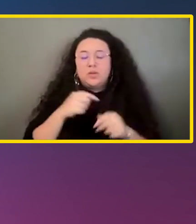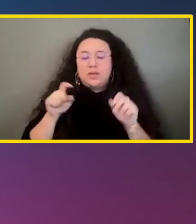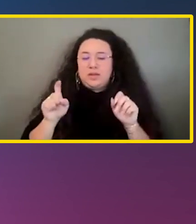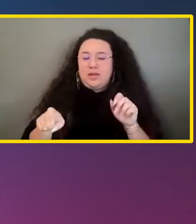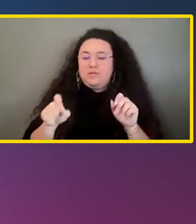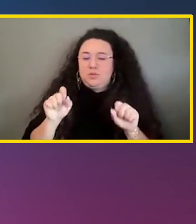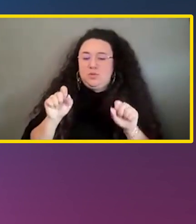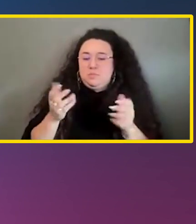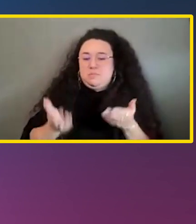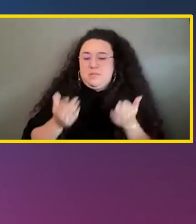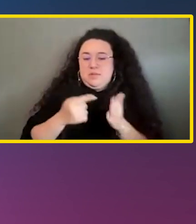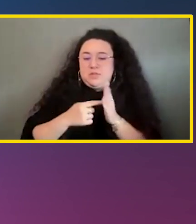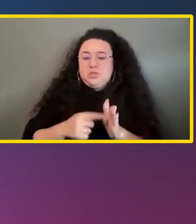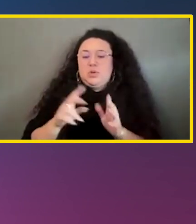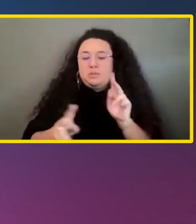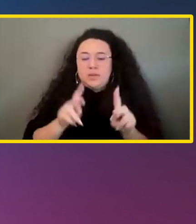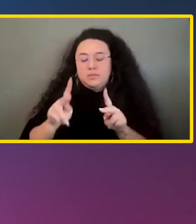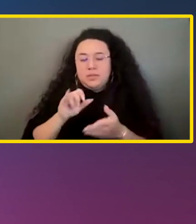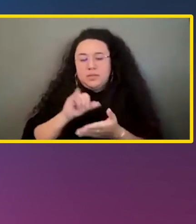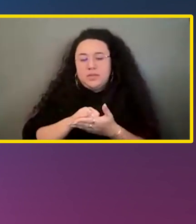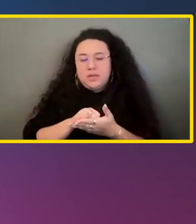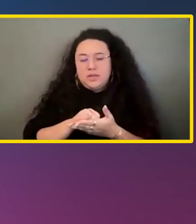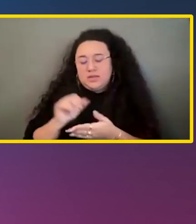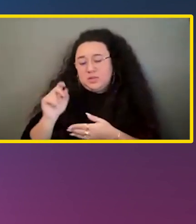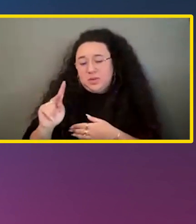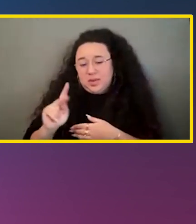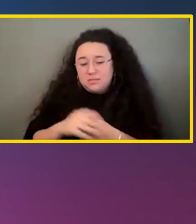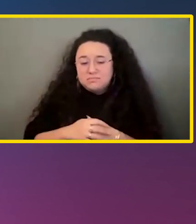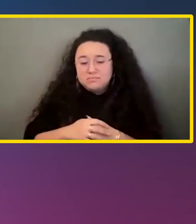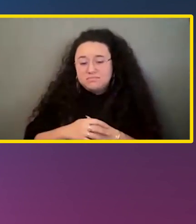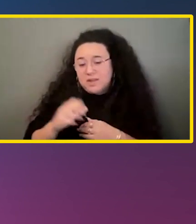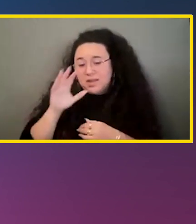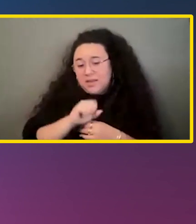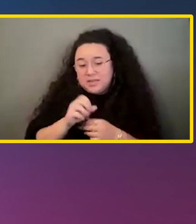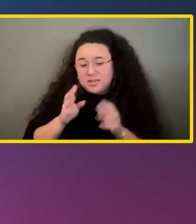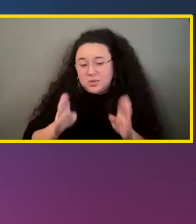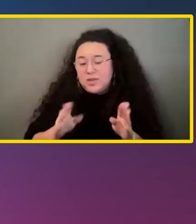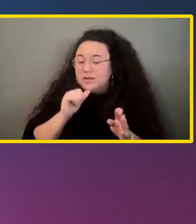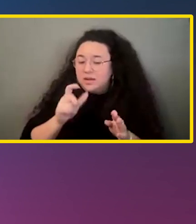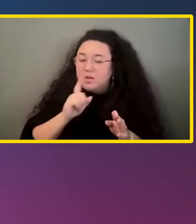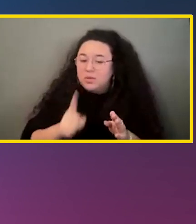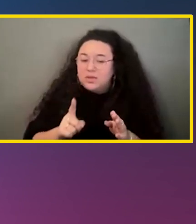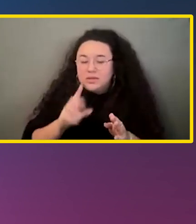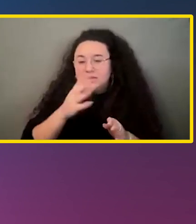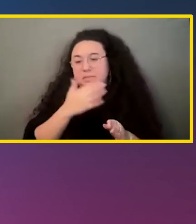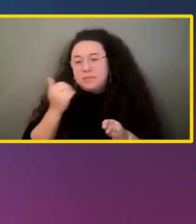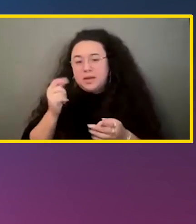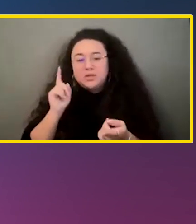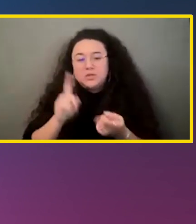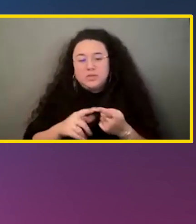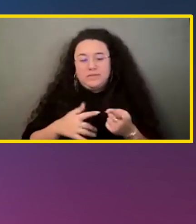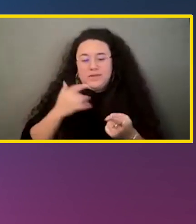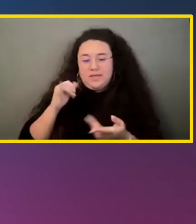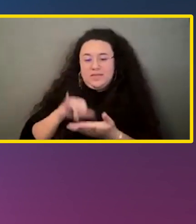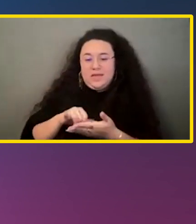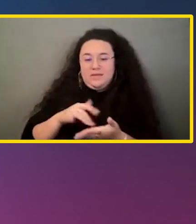maybe show people that it's okay, I guess, in a way, or there's not really, it's better to feel that,